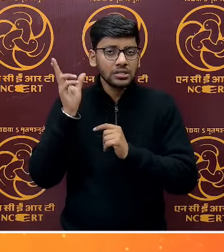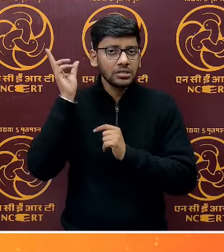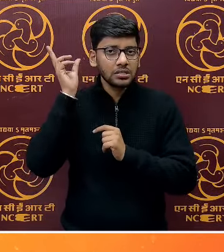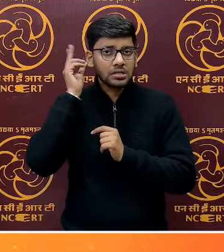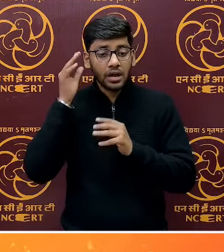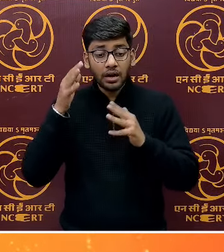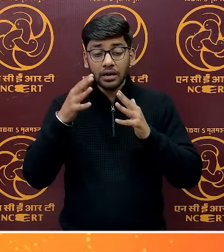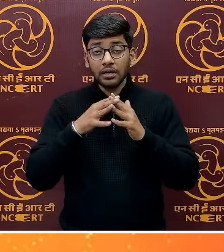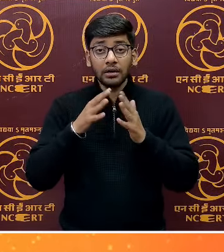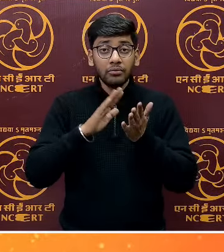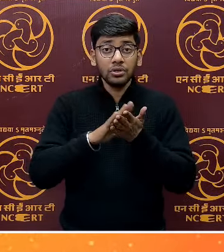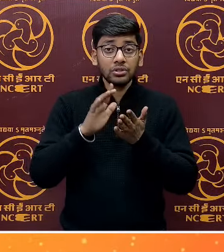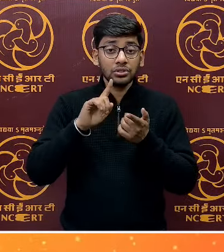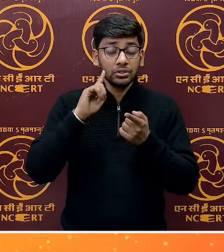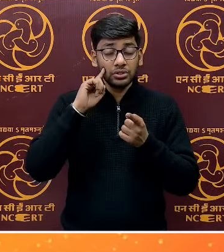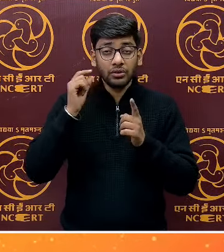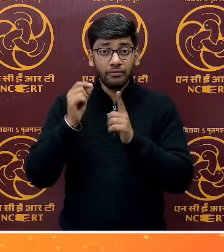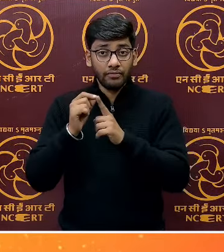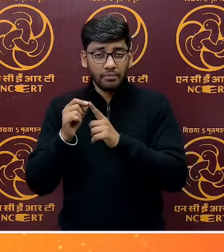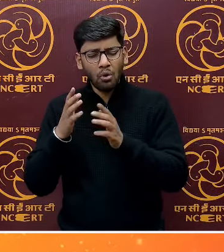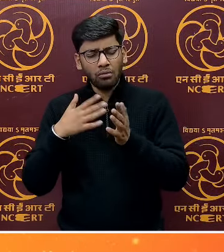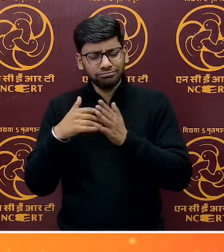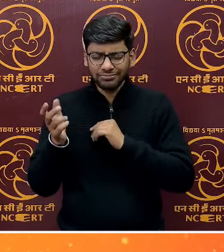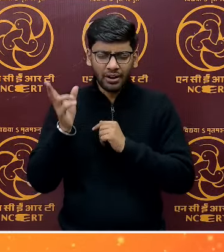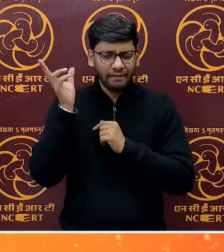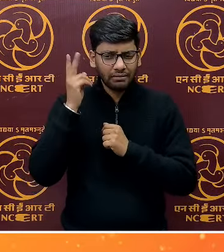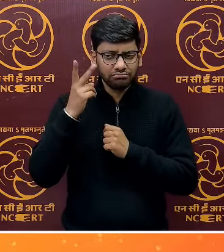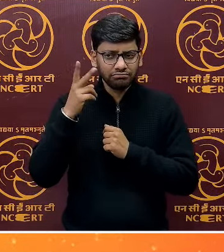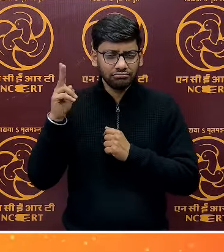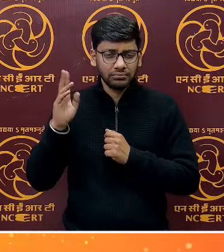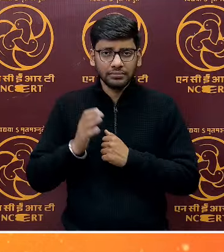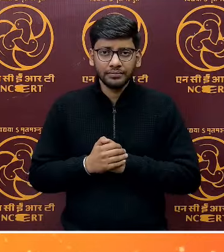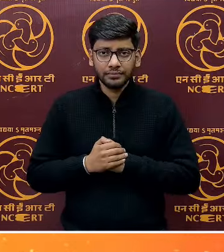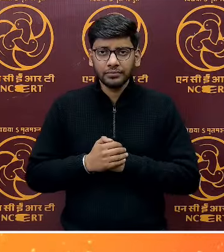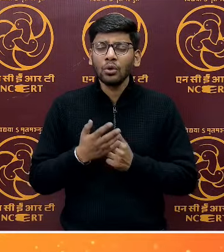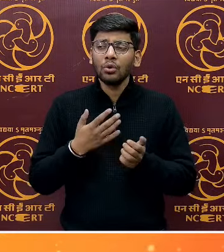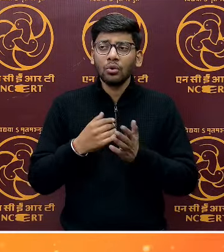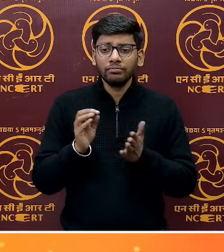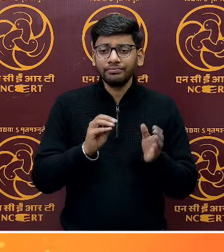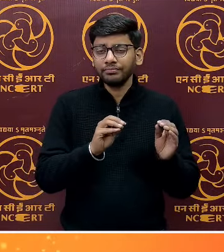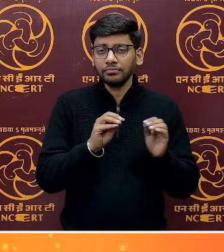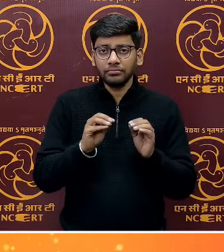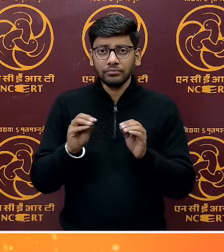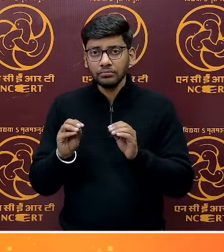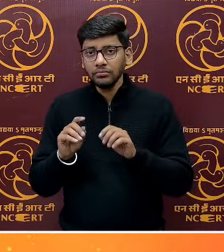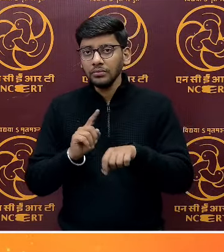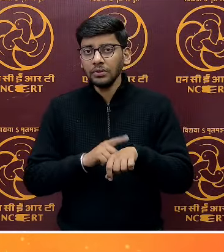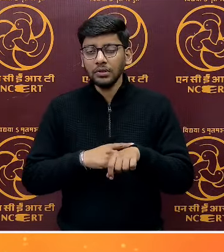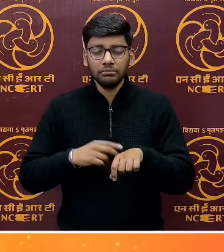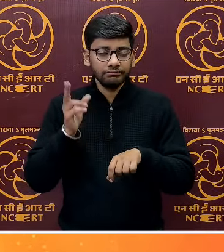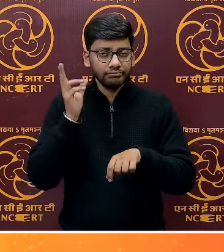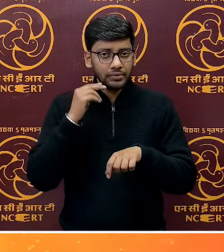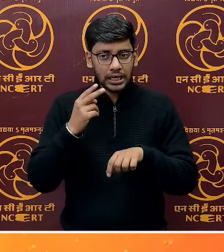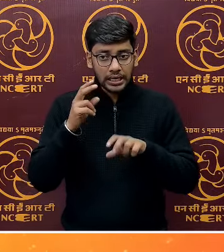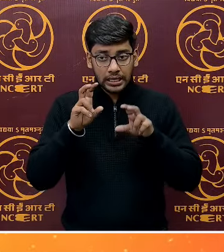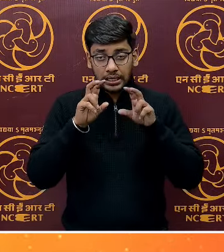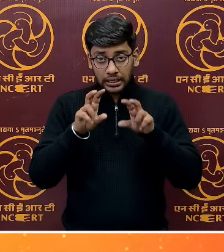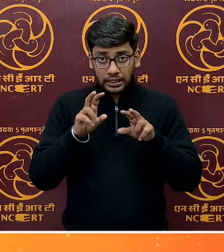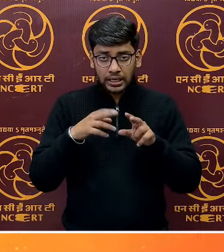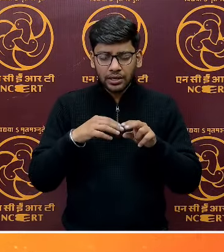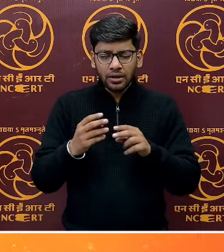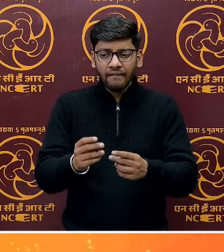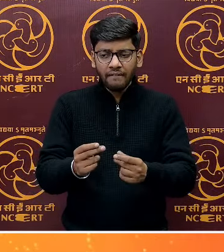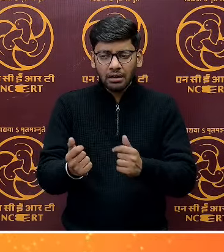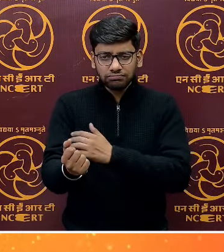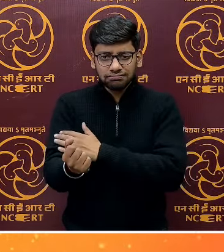whip, whoosh, swoosh, whatever, causing things to move or toss about. So of course, we all have witnessed strong